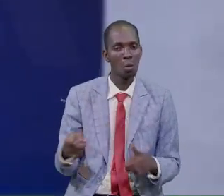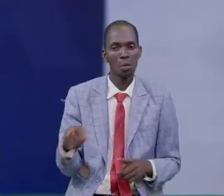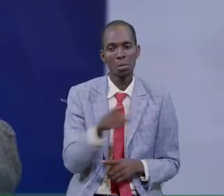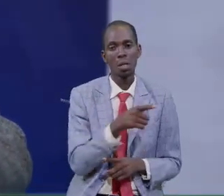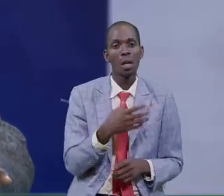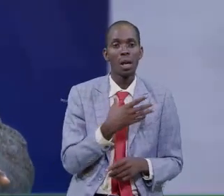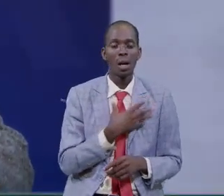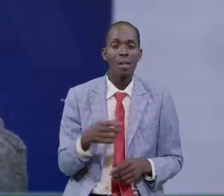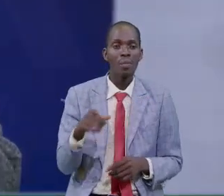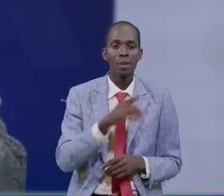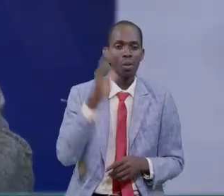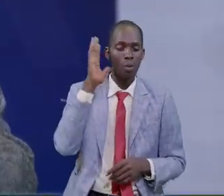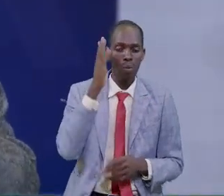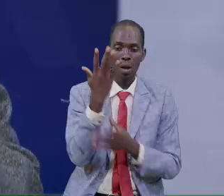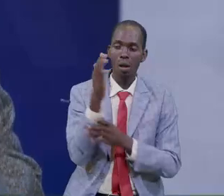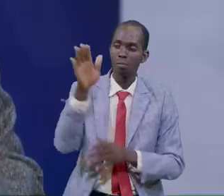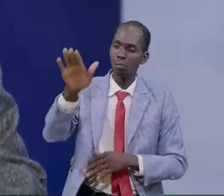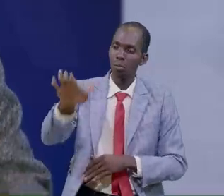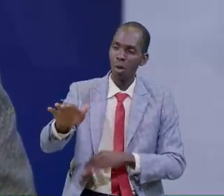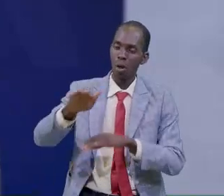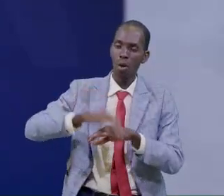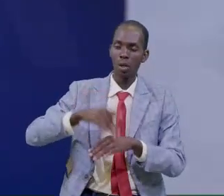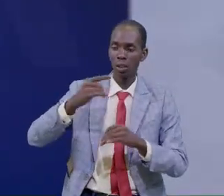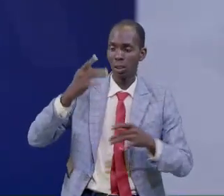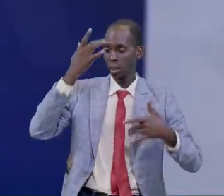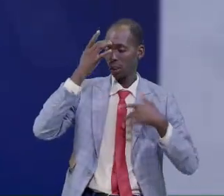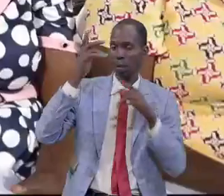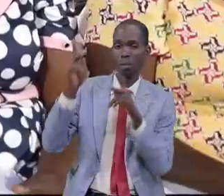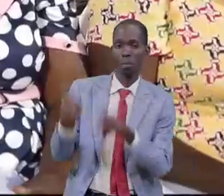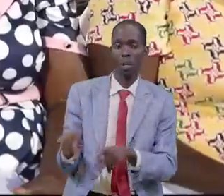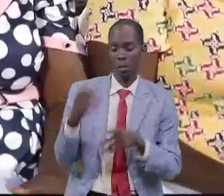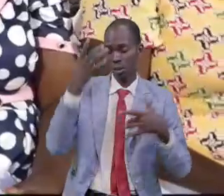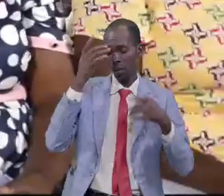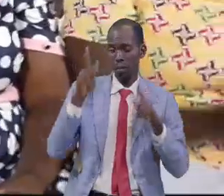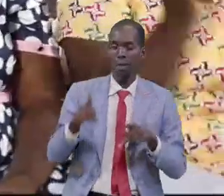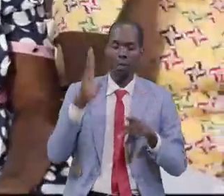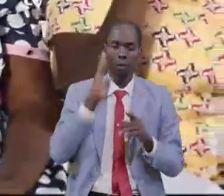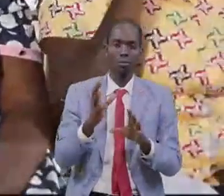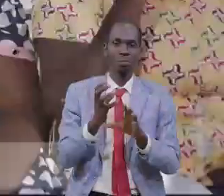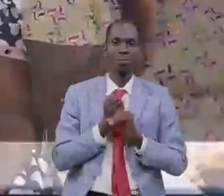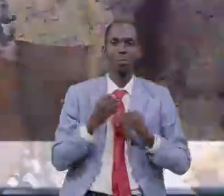lay their hands on the sick, and they shall recover.